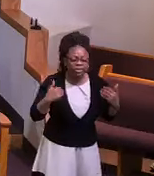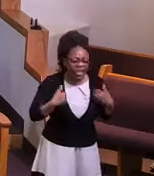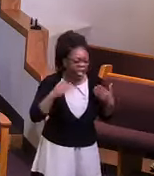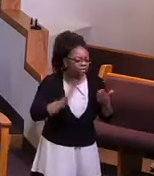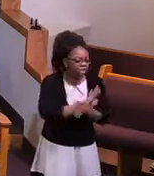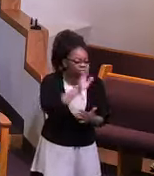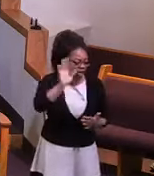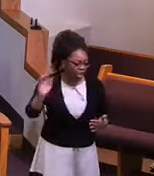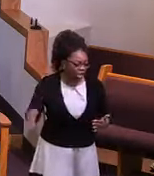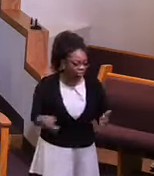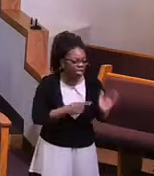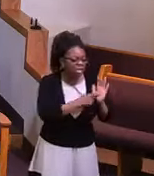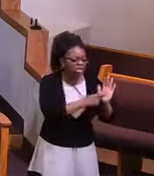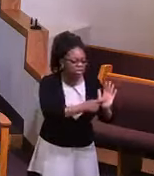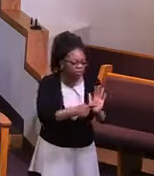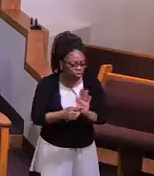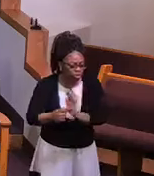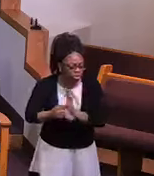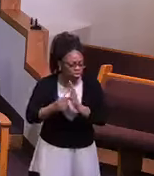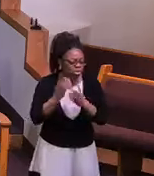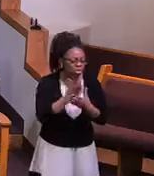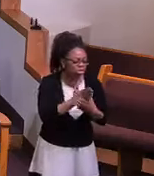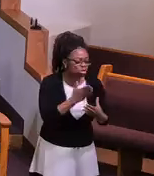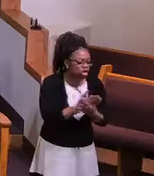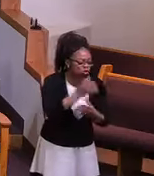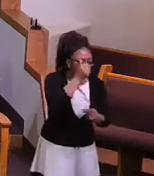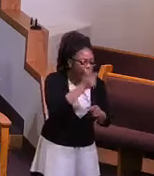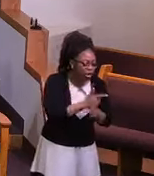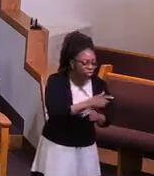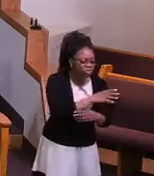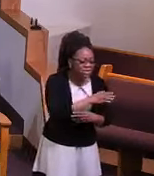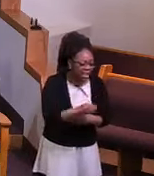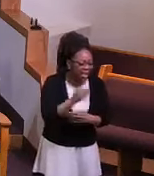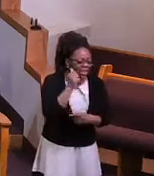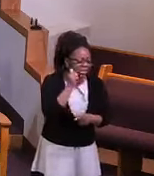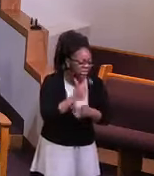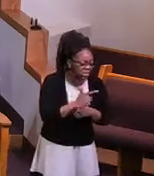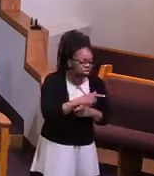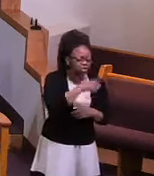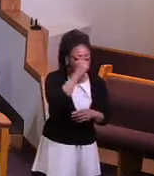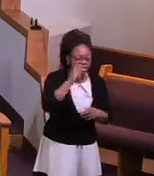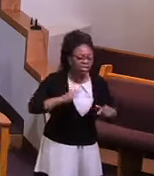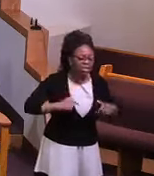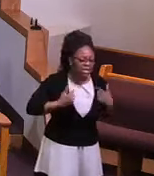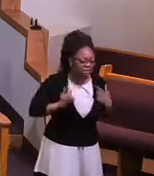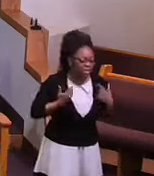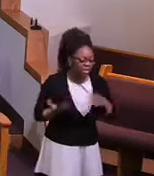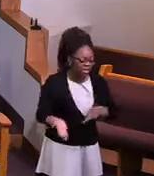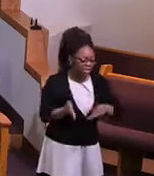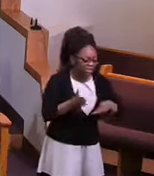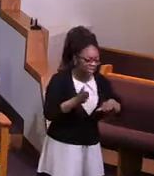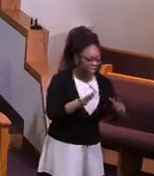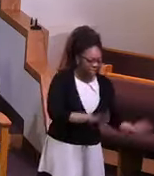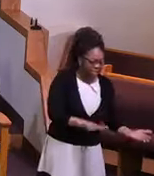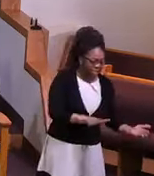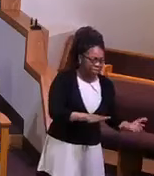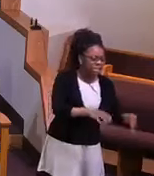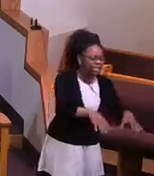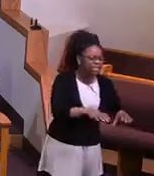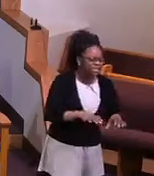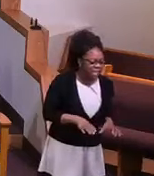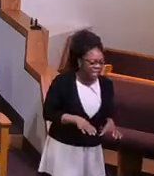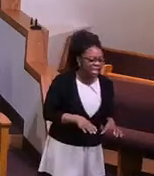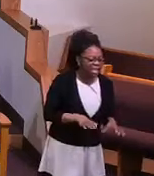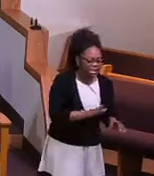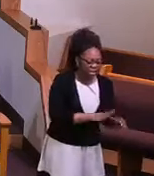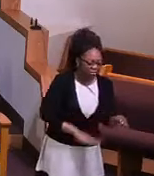environment that produces disturbed brothers and sisters because they're living in a dead environment. Just living with you